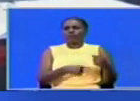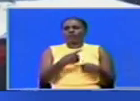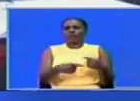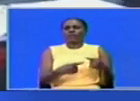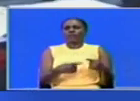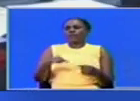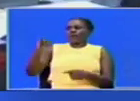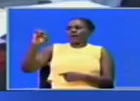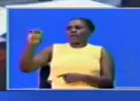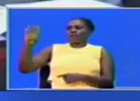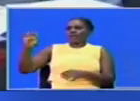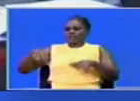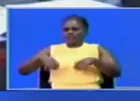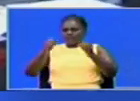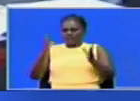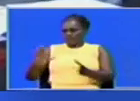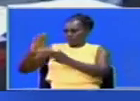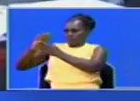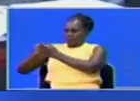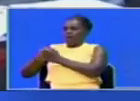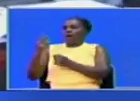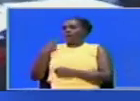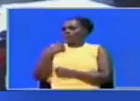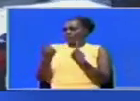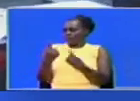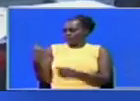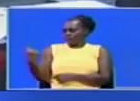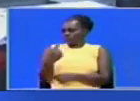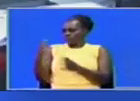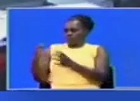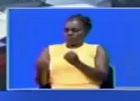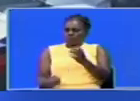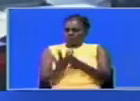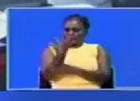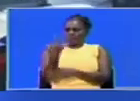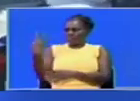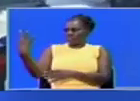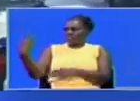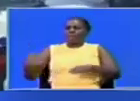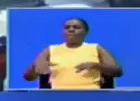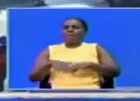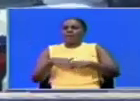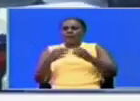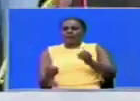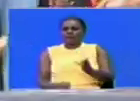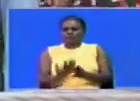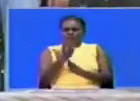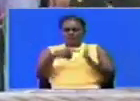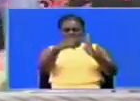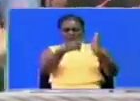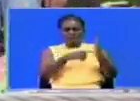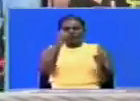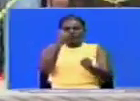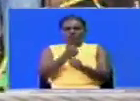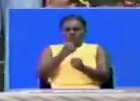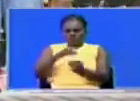and IEBC chairman Wafula Chebukati announced that each side will form a three-member team to come up with modalities of conducting